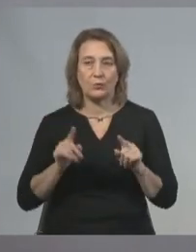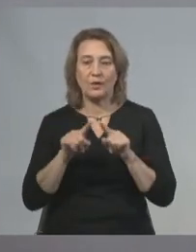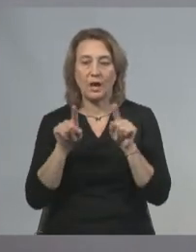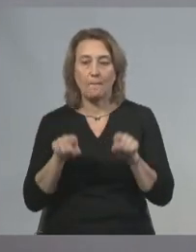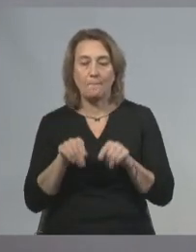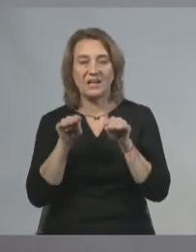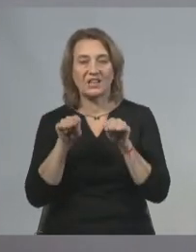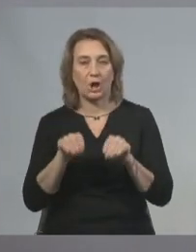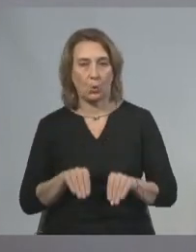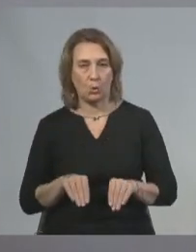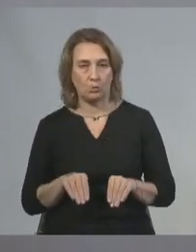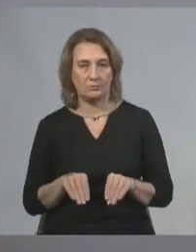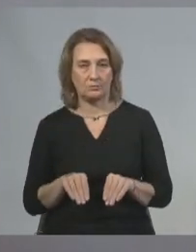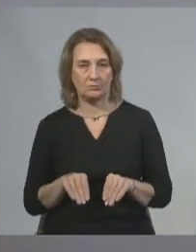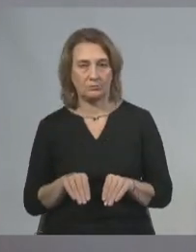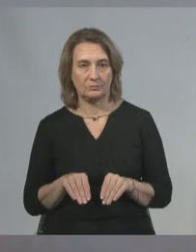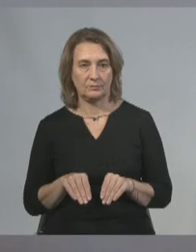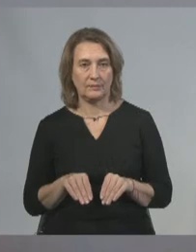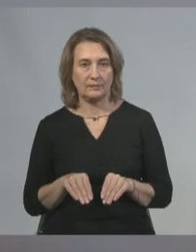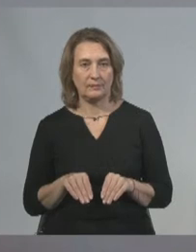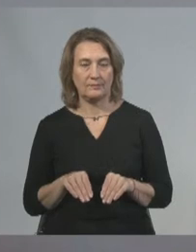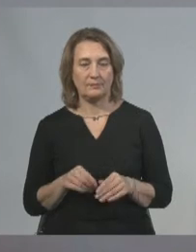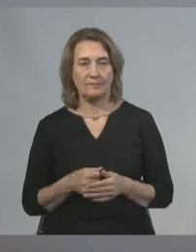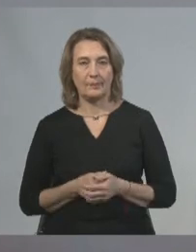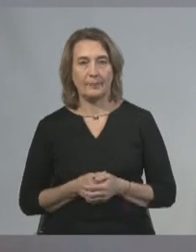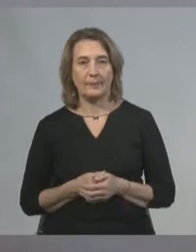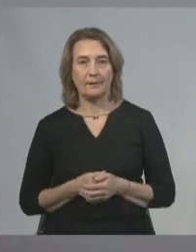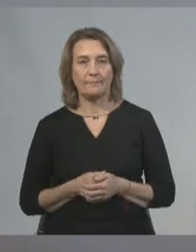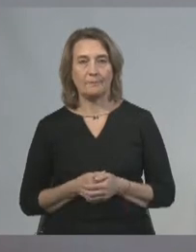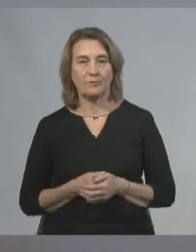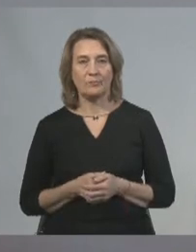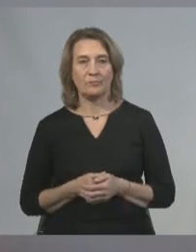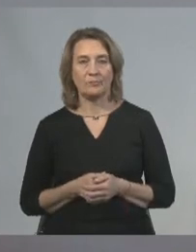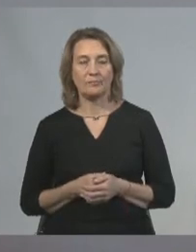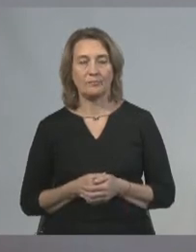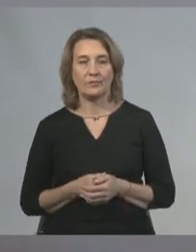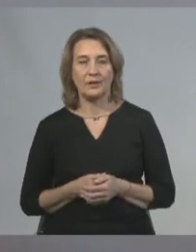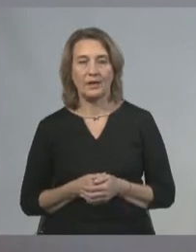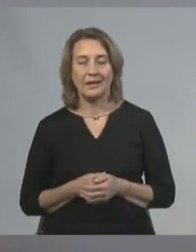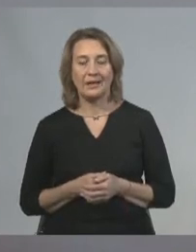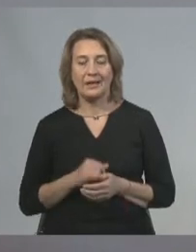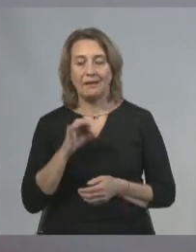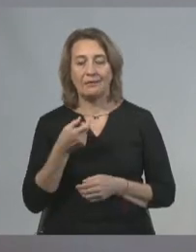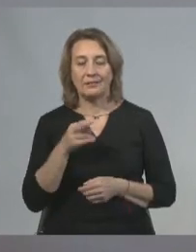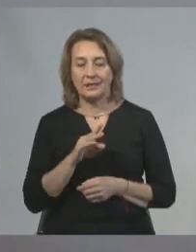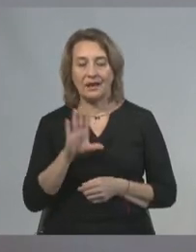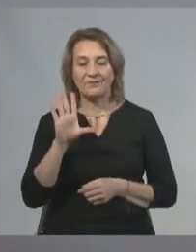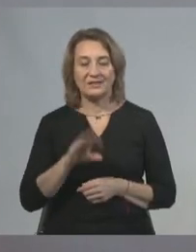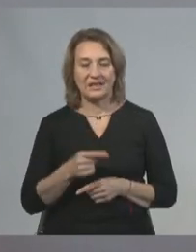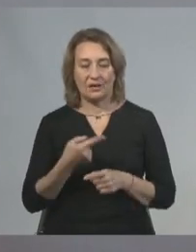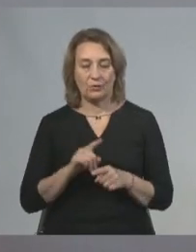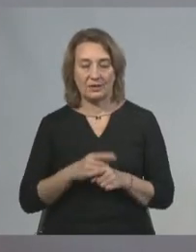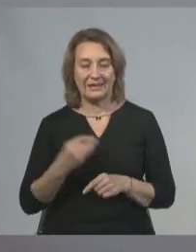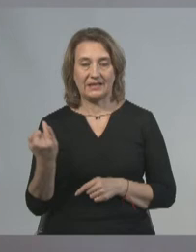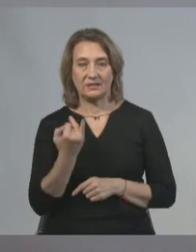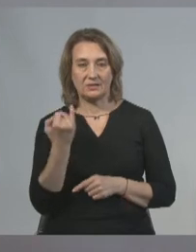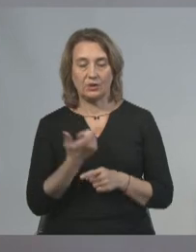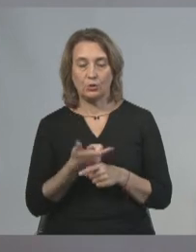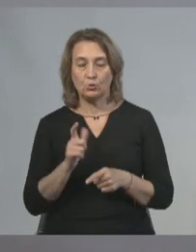stories and issues that we have already discussed but there is a lot of guidelines and